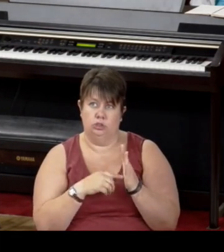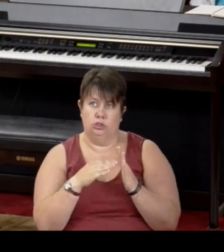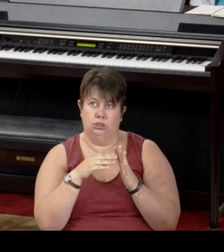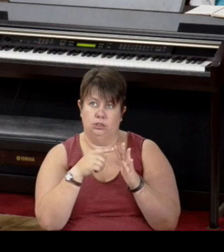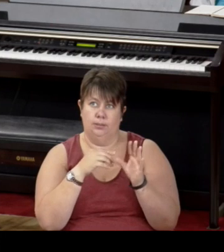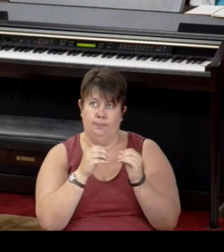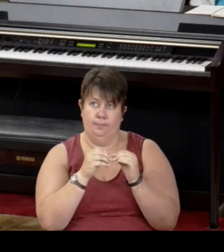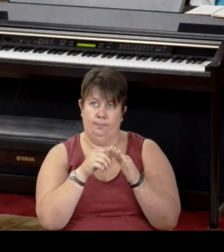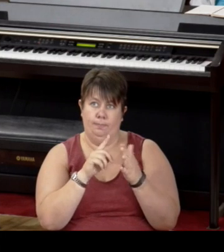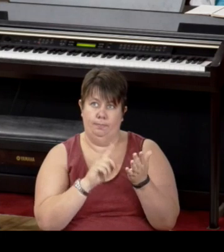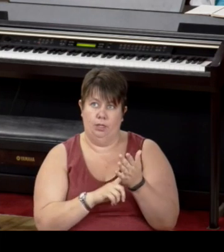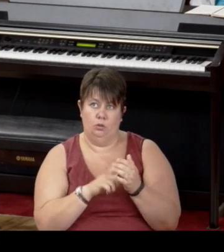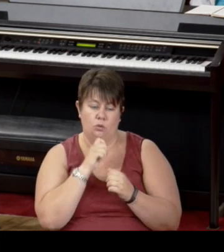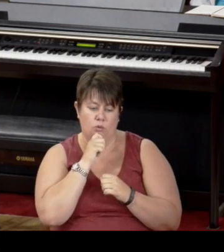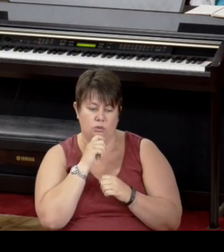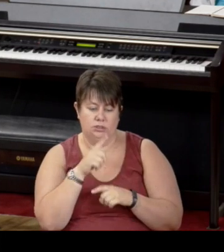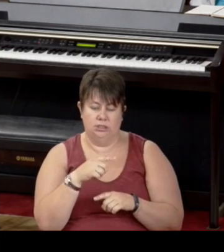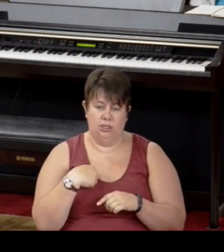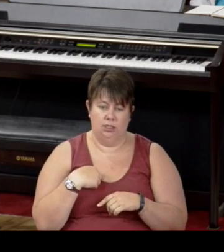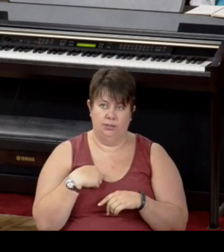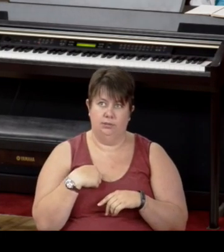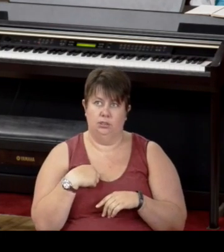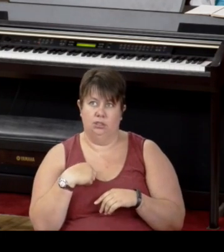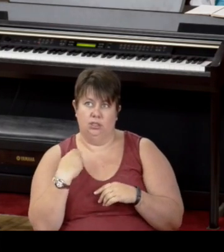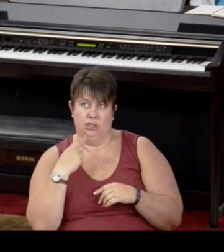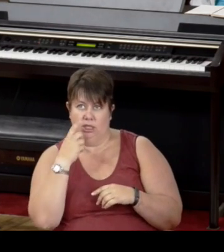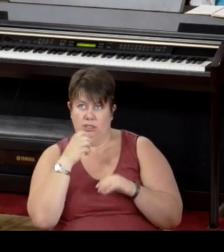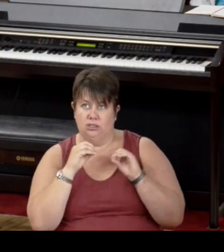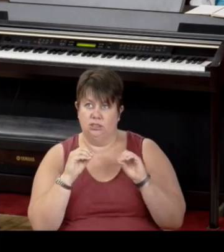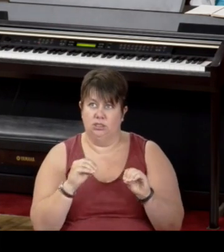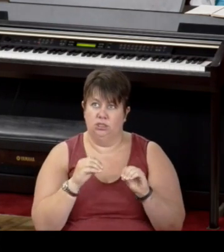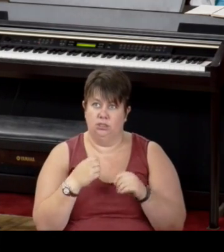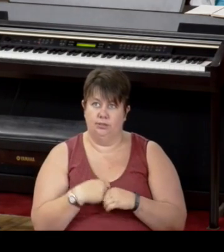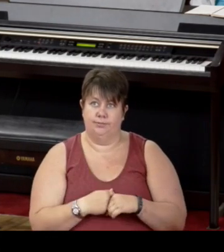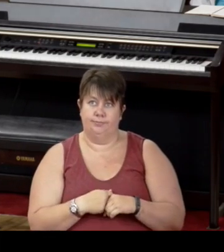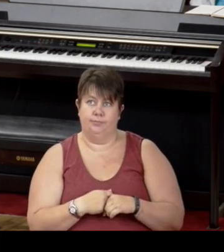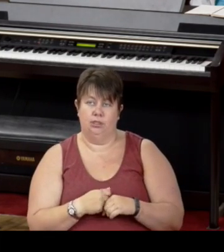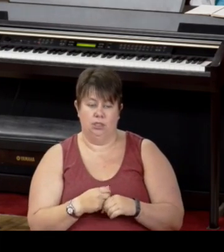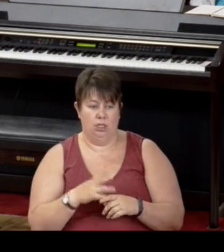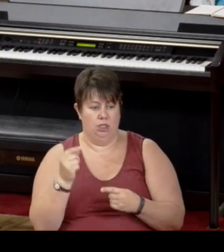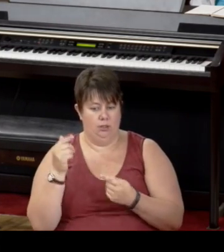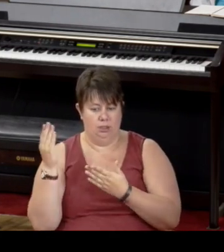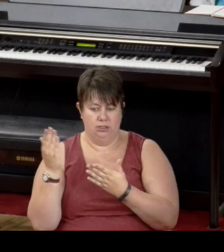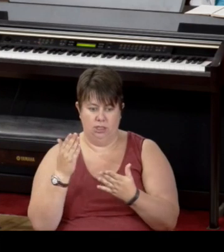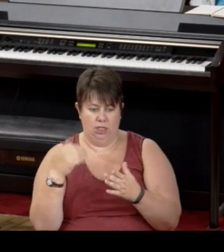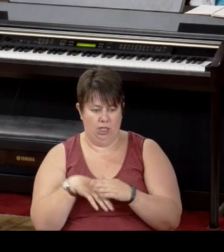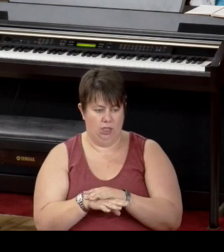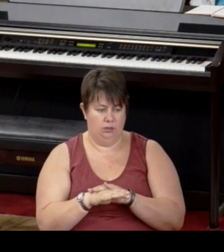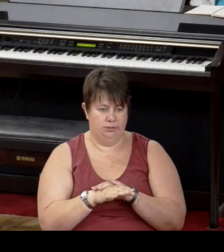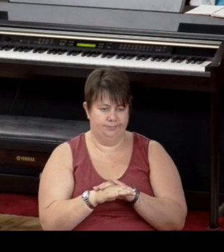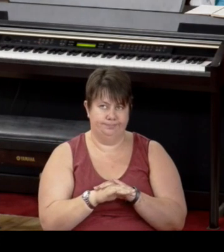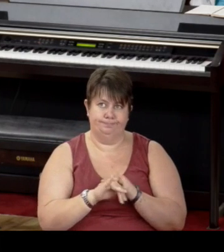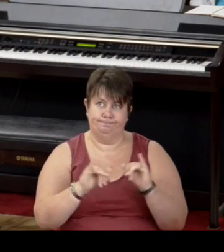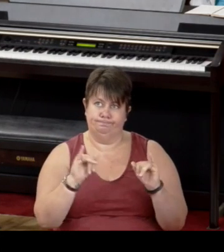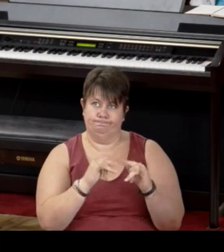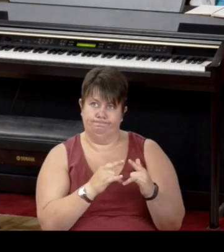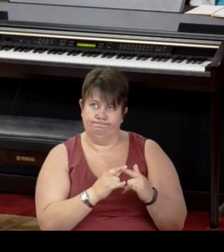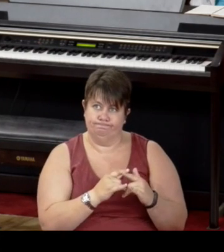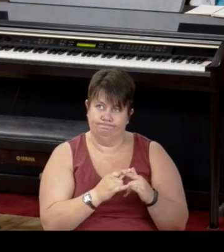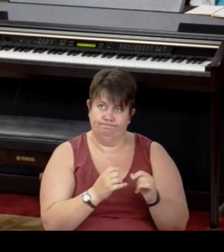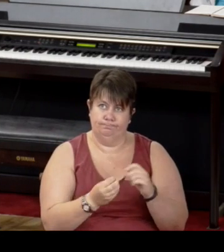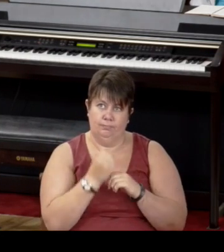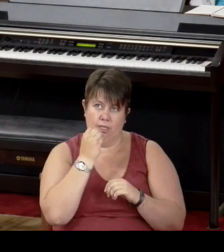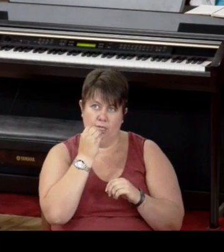prophet. By her teaching, she misleads my servants into sexual immorality and the eating of